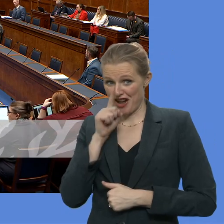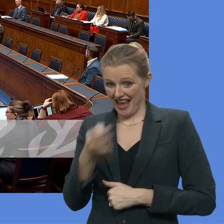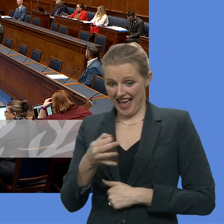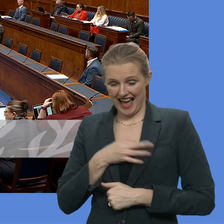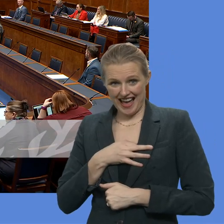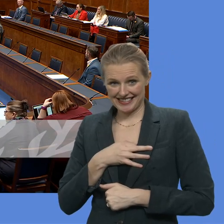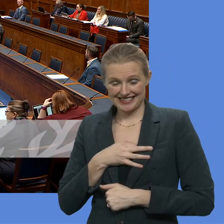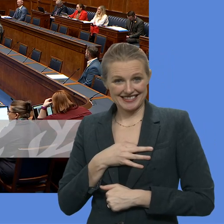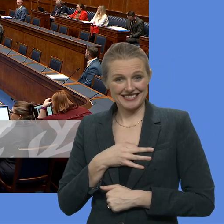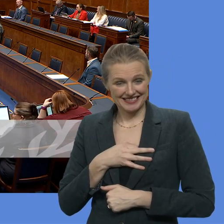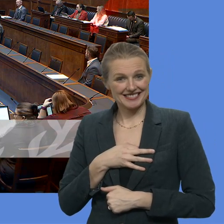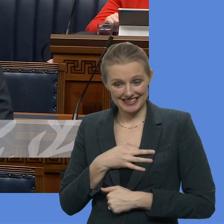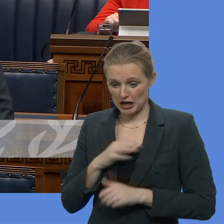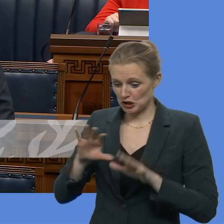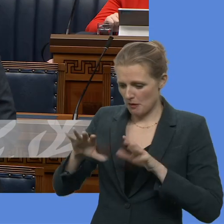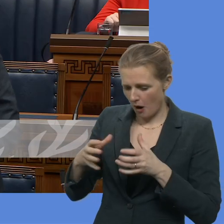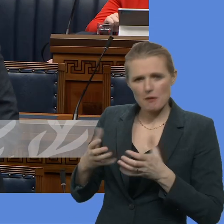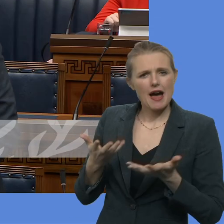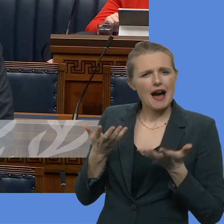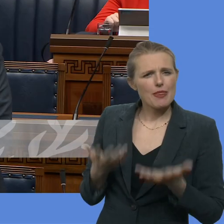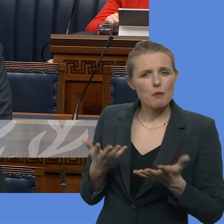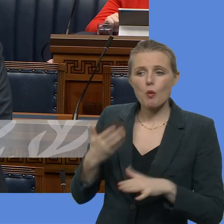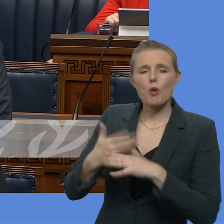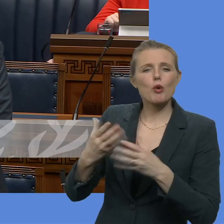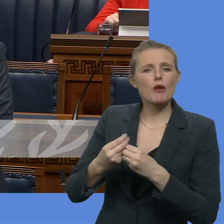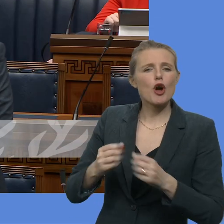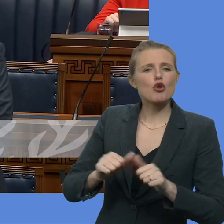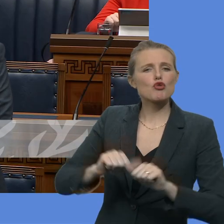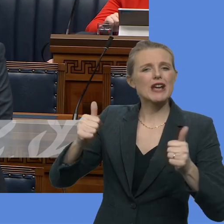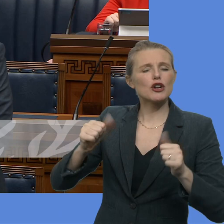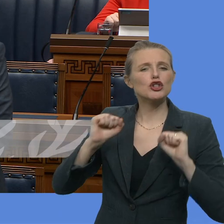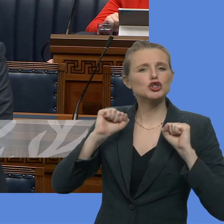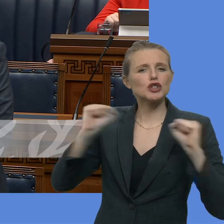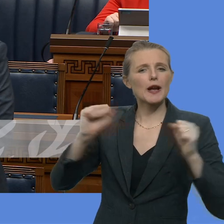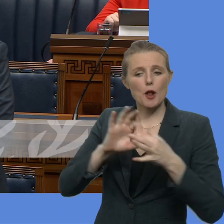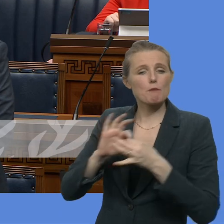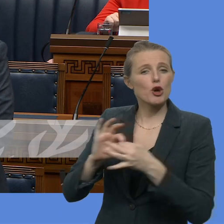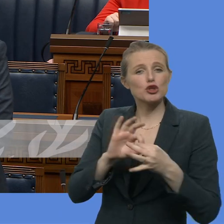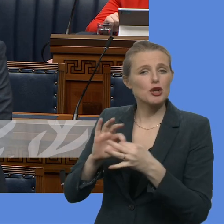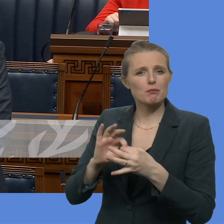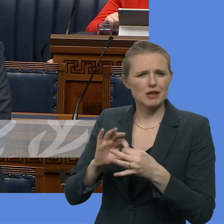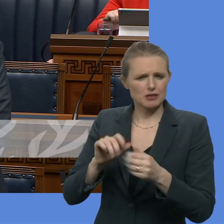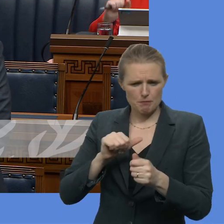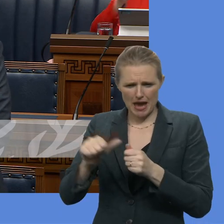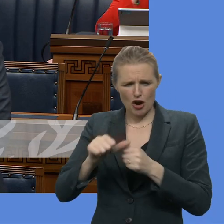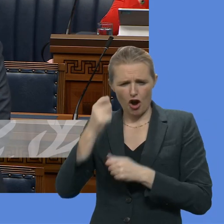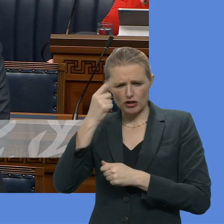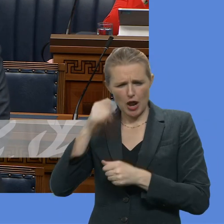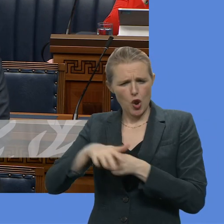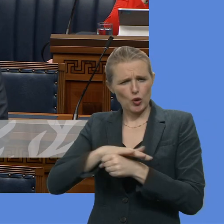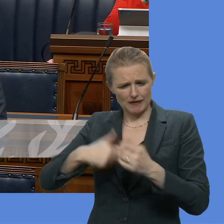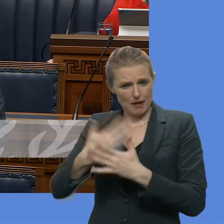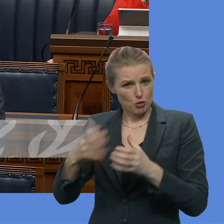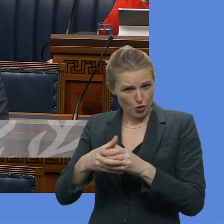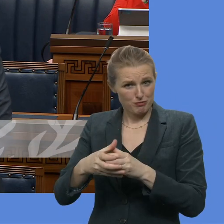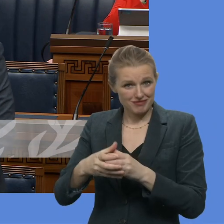ask because the department is currently working with the Greater Shankill Partnership, the Better Understanding and Local Development Group, and other key